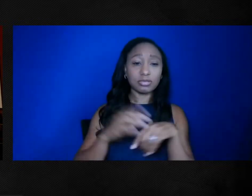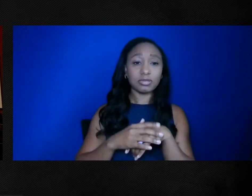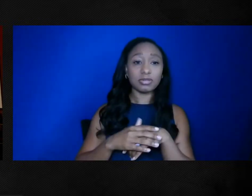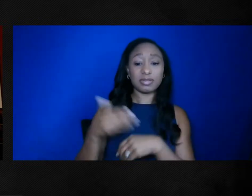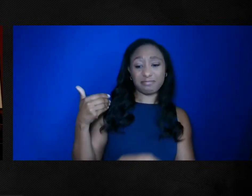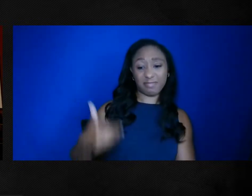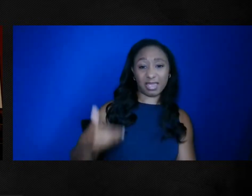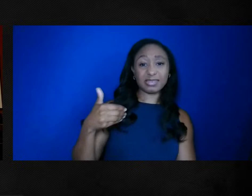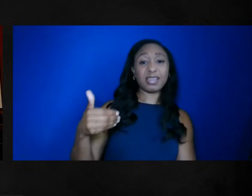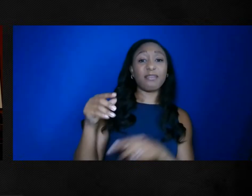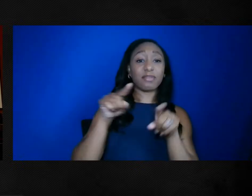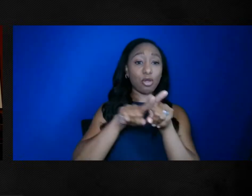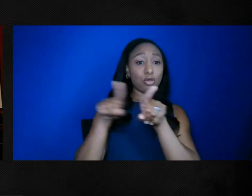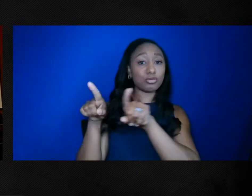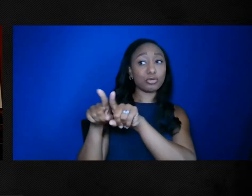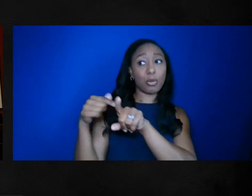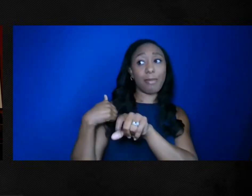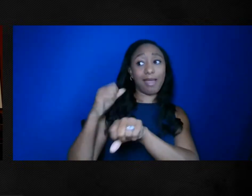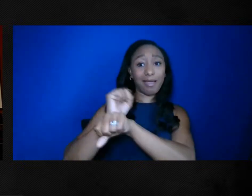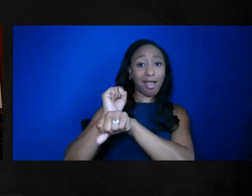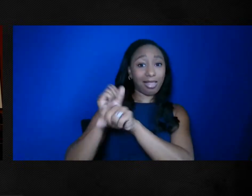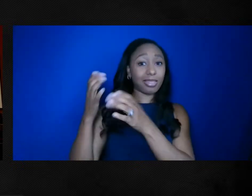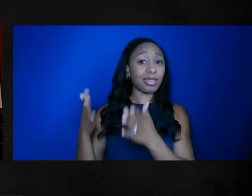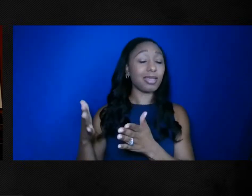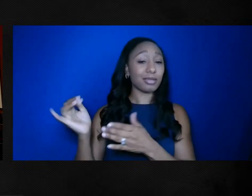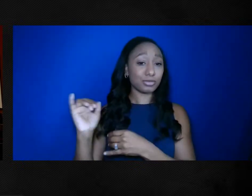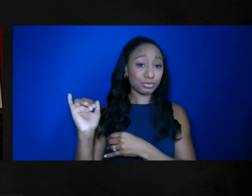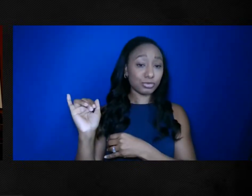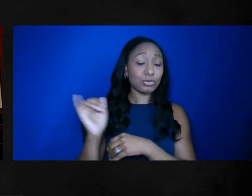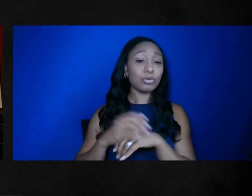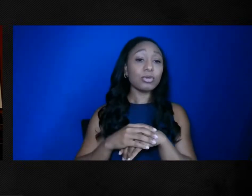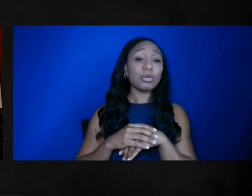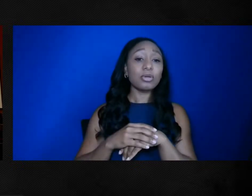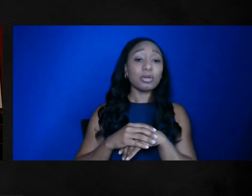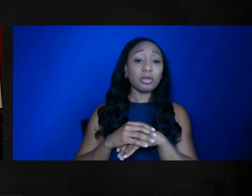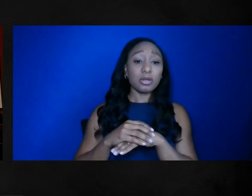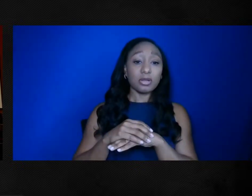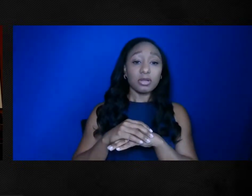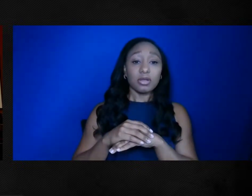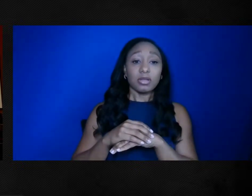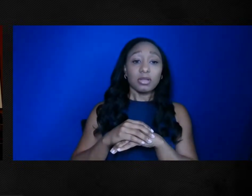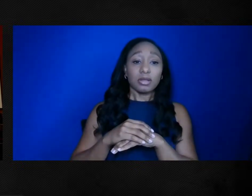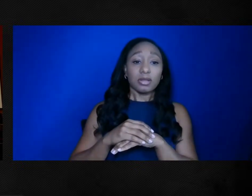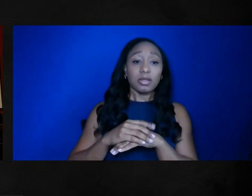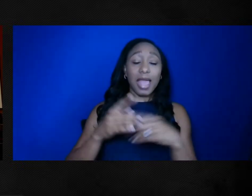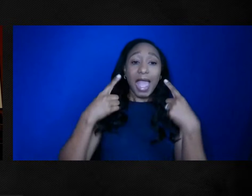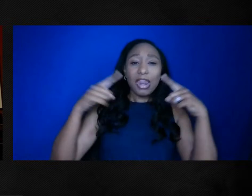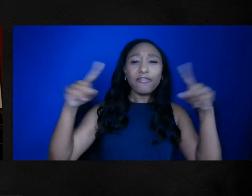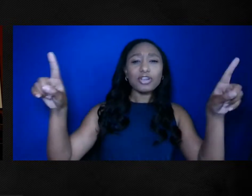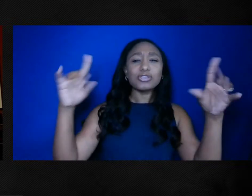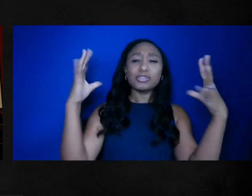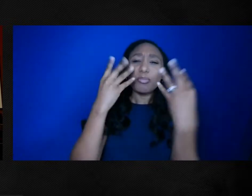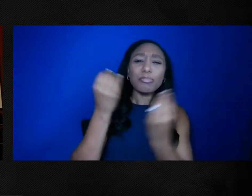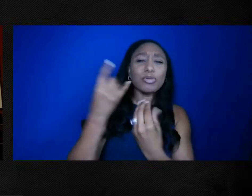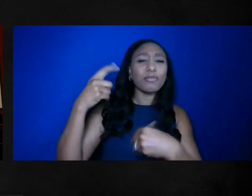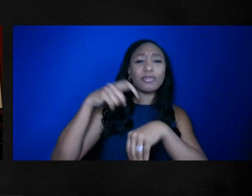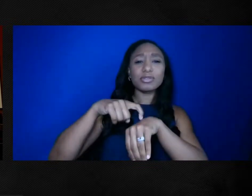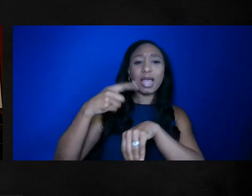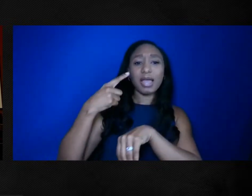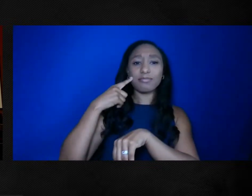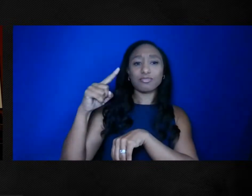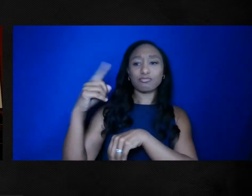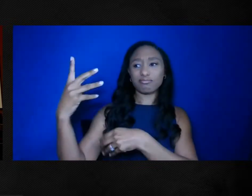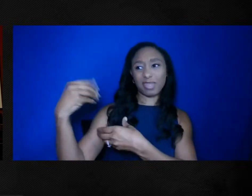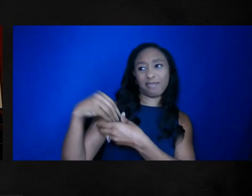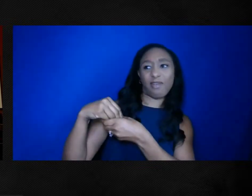are presently in the anniversary business. Anniversaries are the best time to get good history into the agenda, to assess where